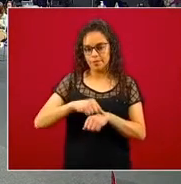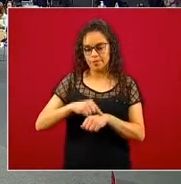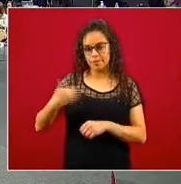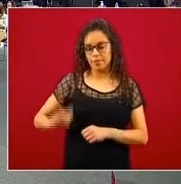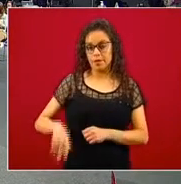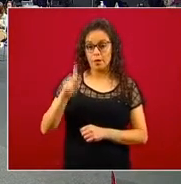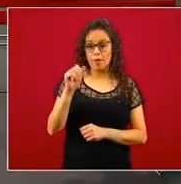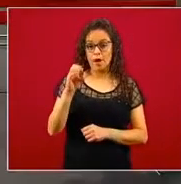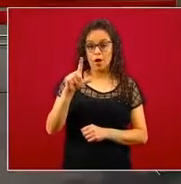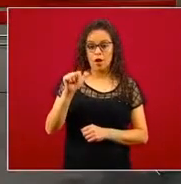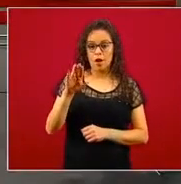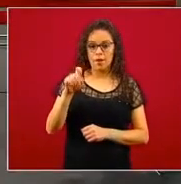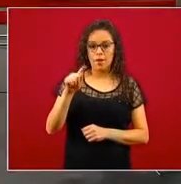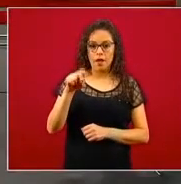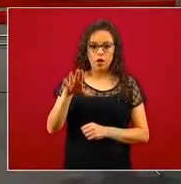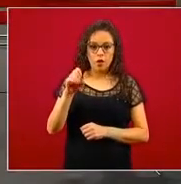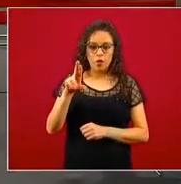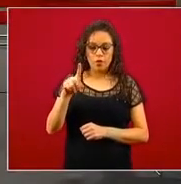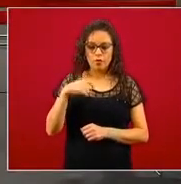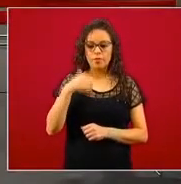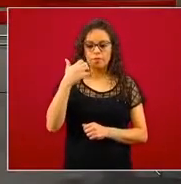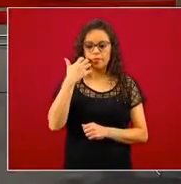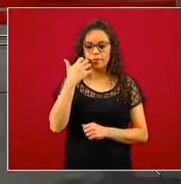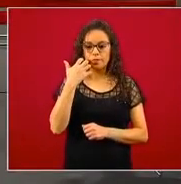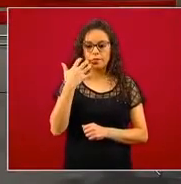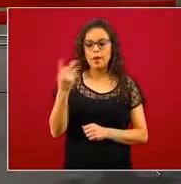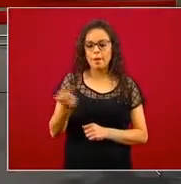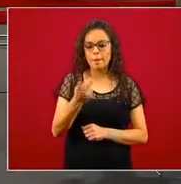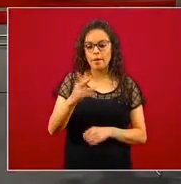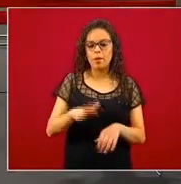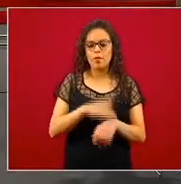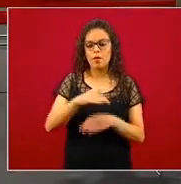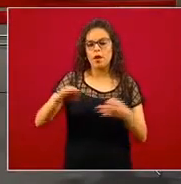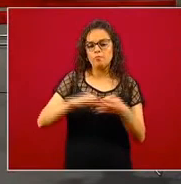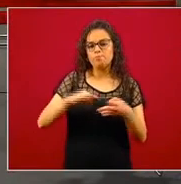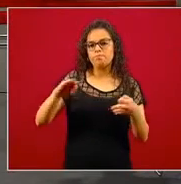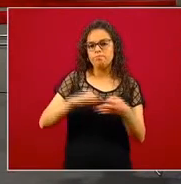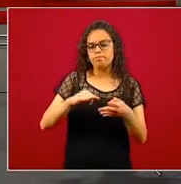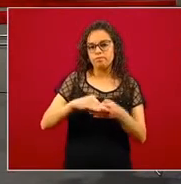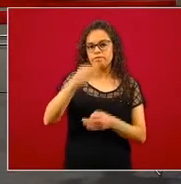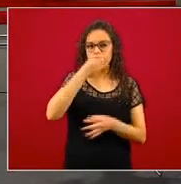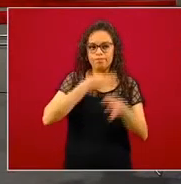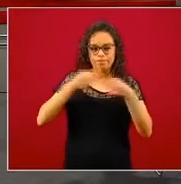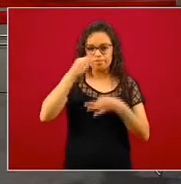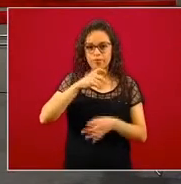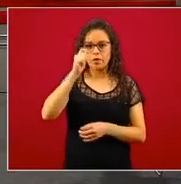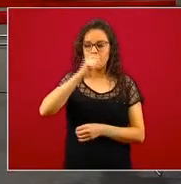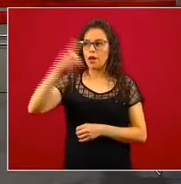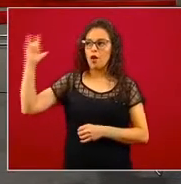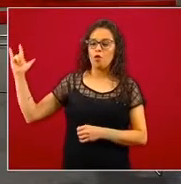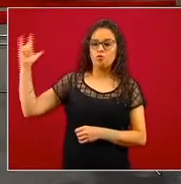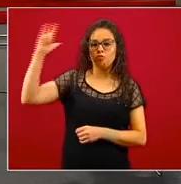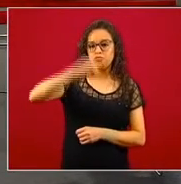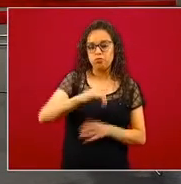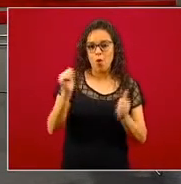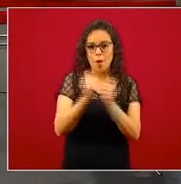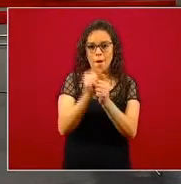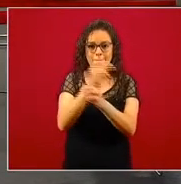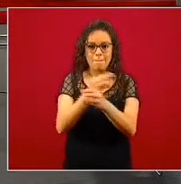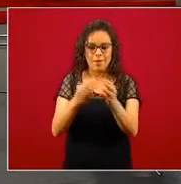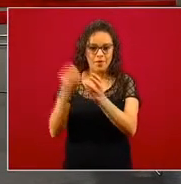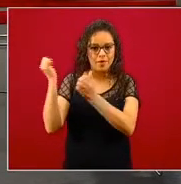epidemic season. Let's go to the next question at the bottom, then